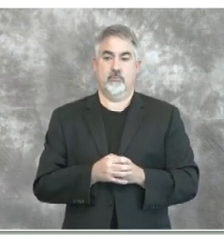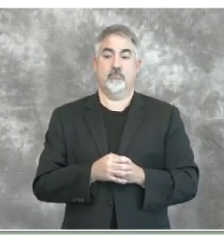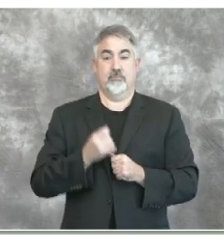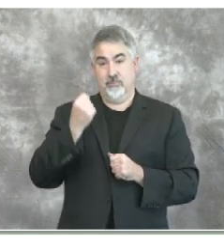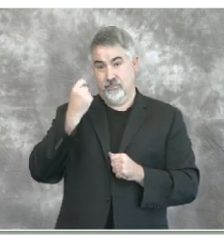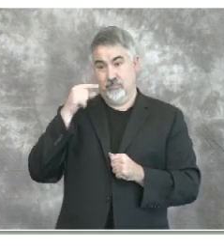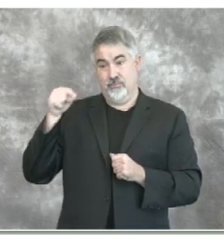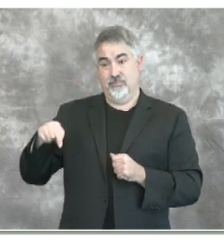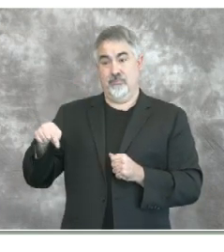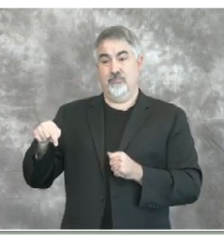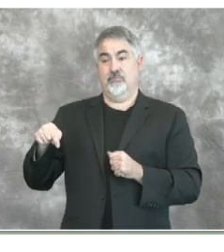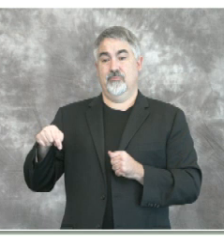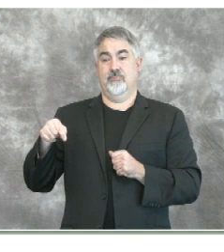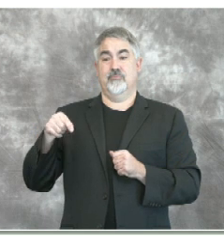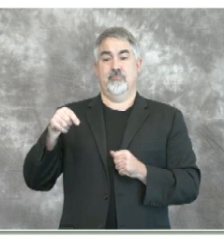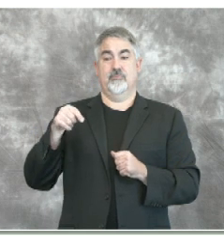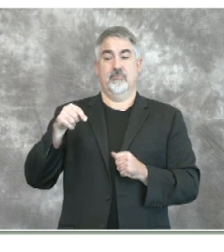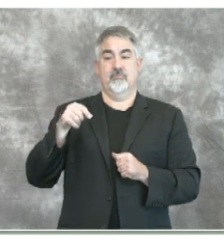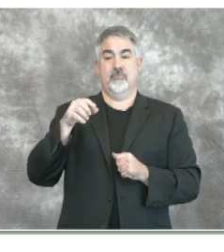cases,